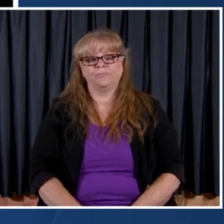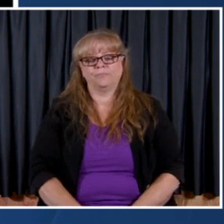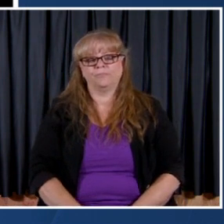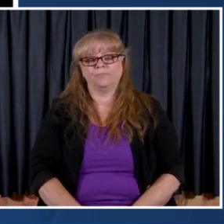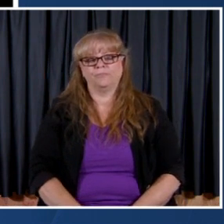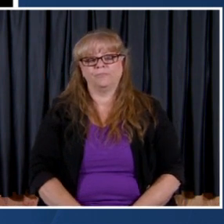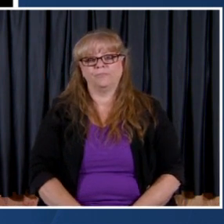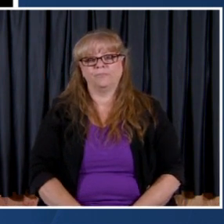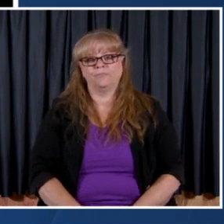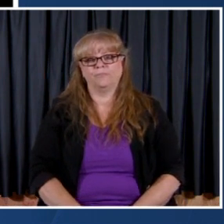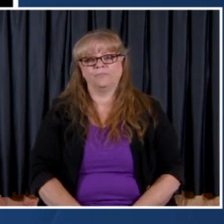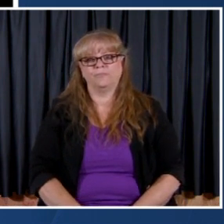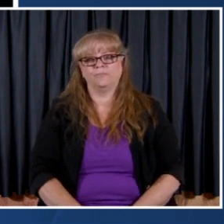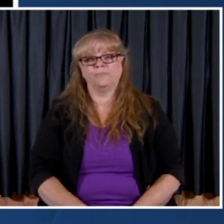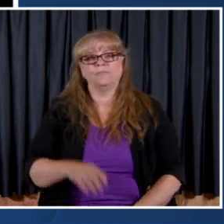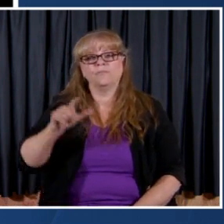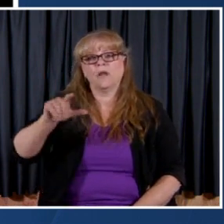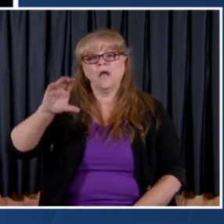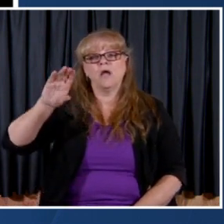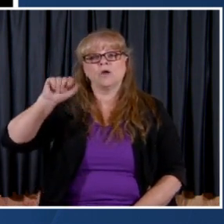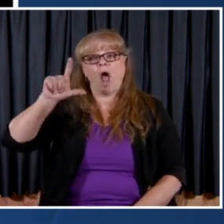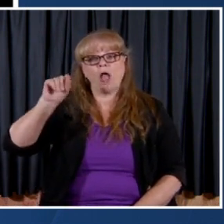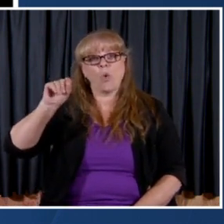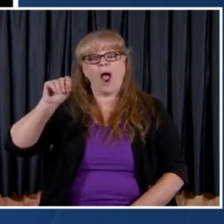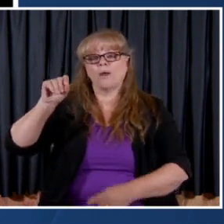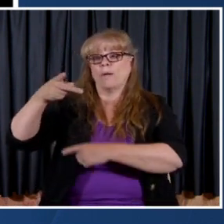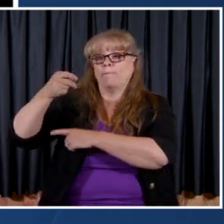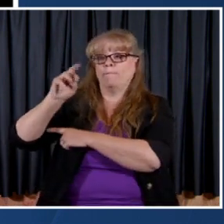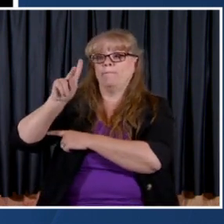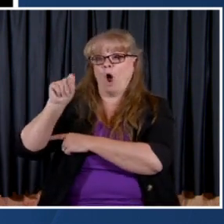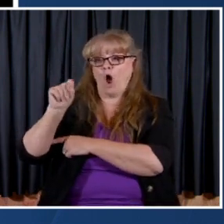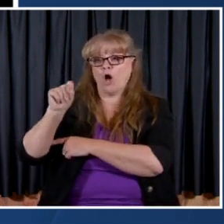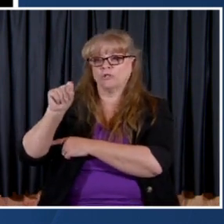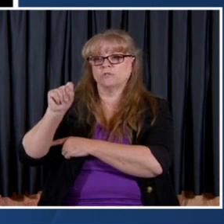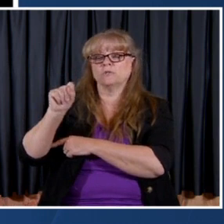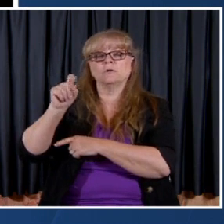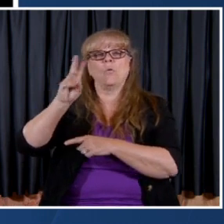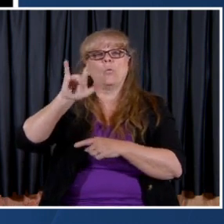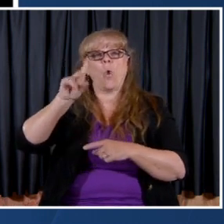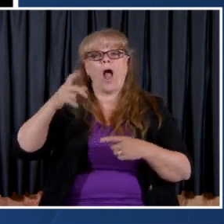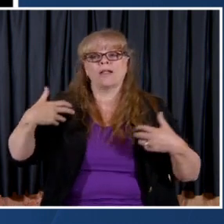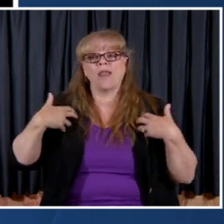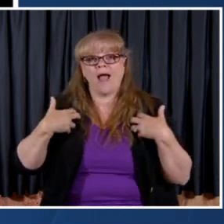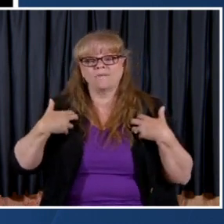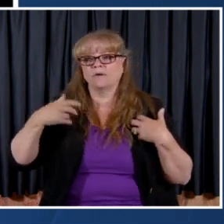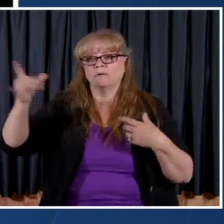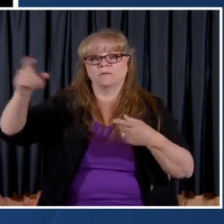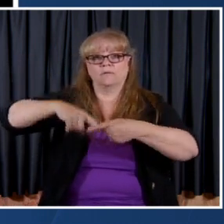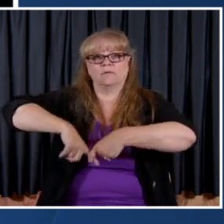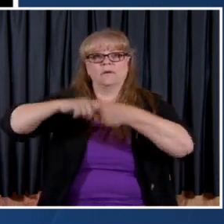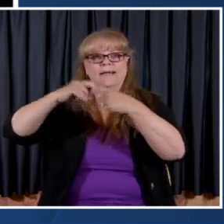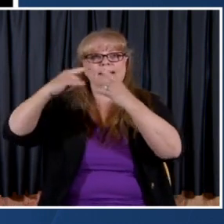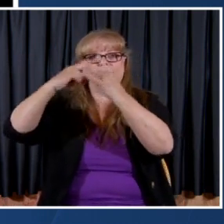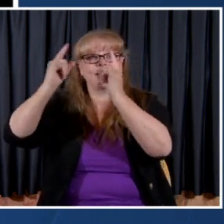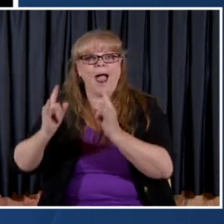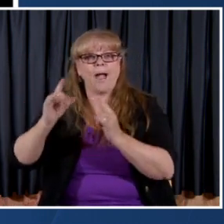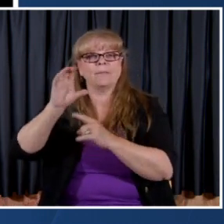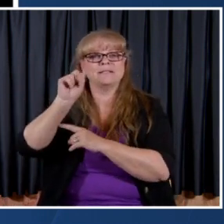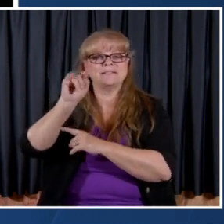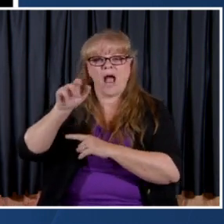ban until further notice with no definitive date known for reopening campsites, while parks and many trails